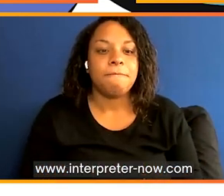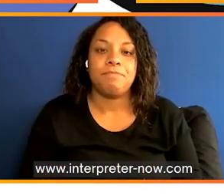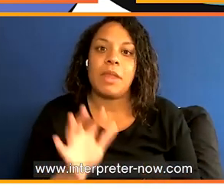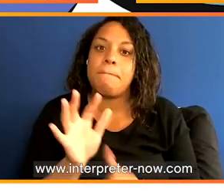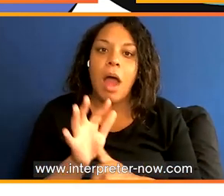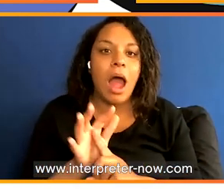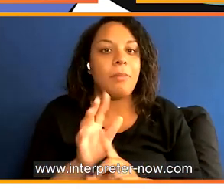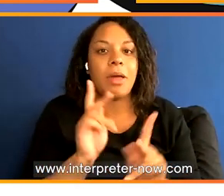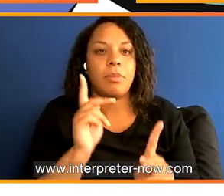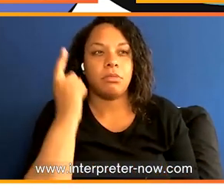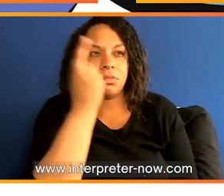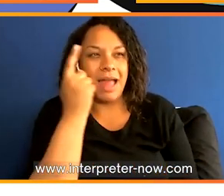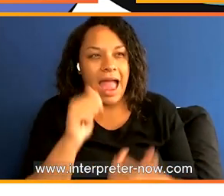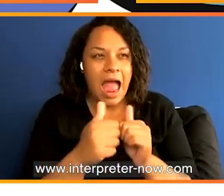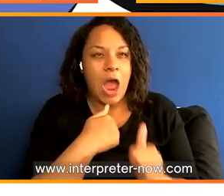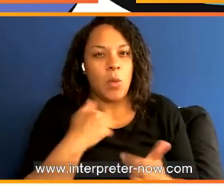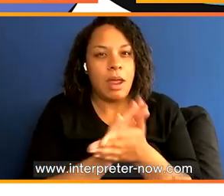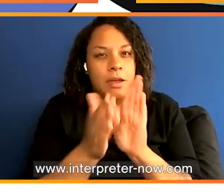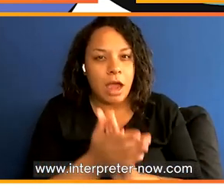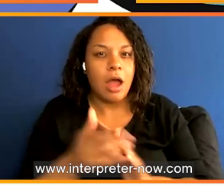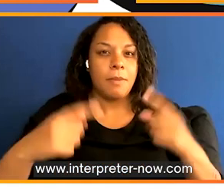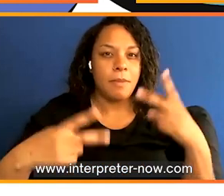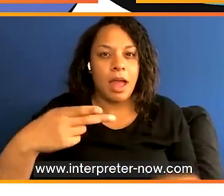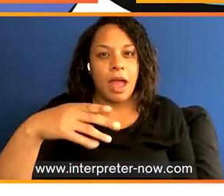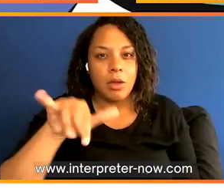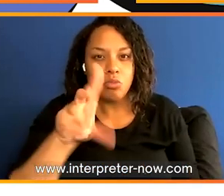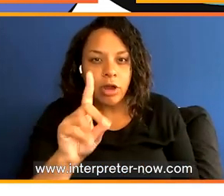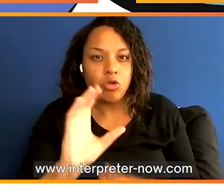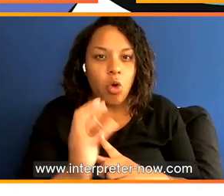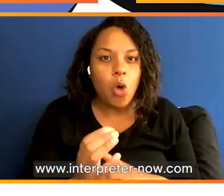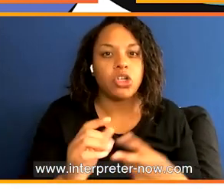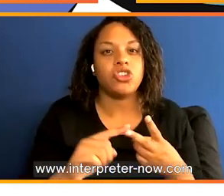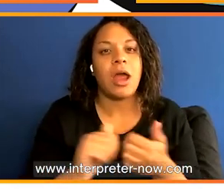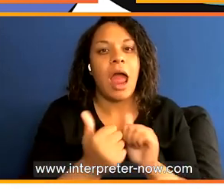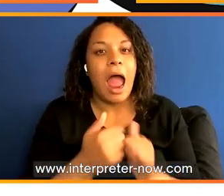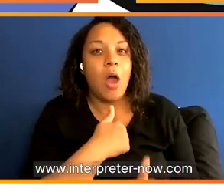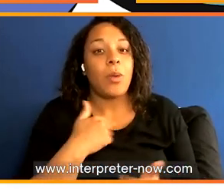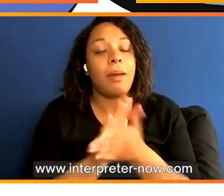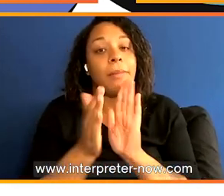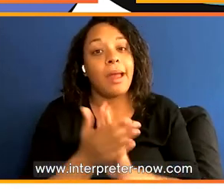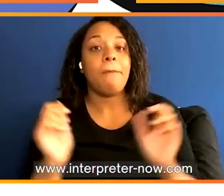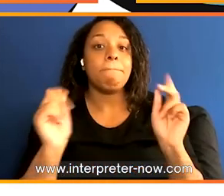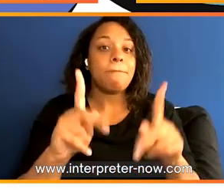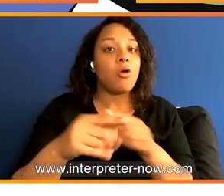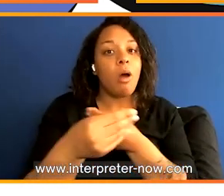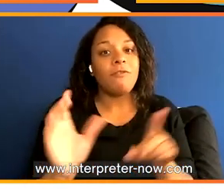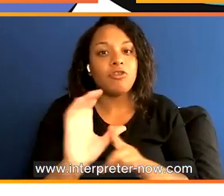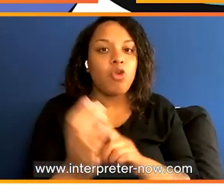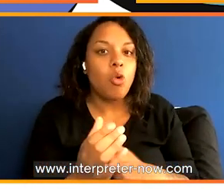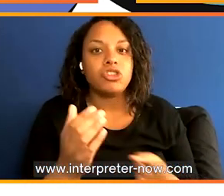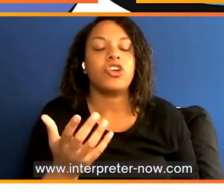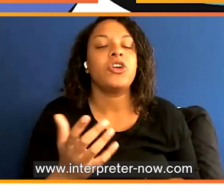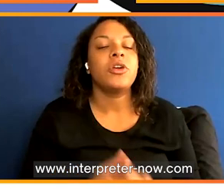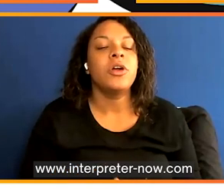the change that's happening right now. And the question's super popular, like, how do we become a hybrid culture? How do we become